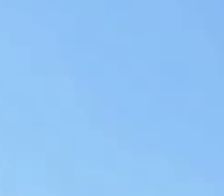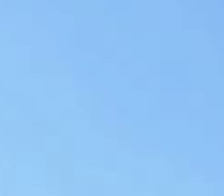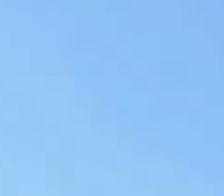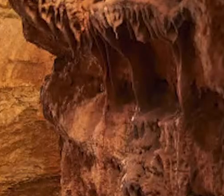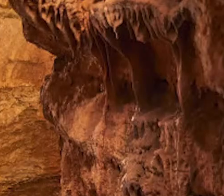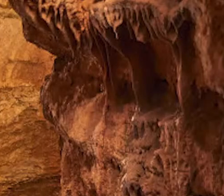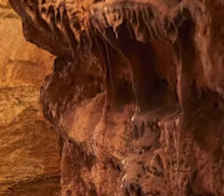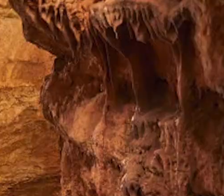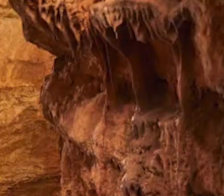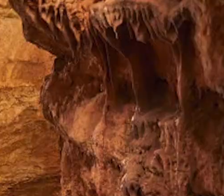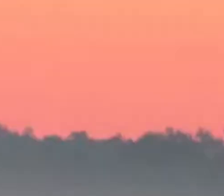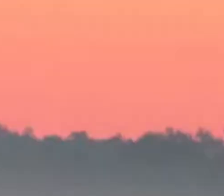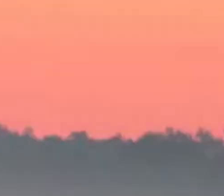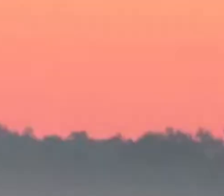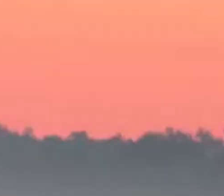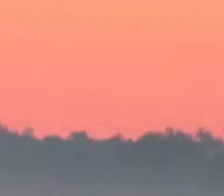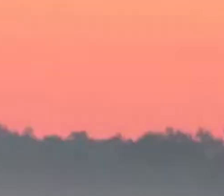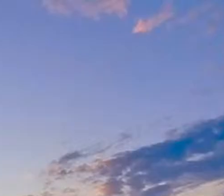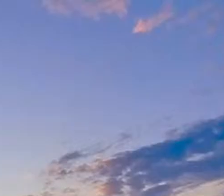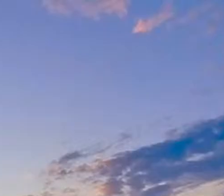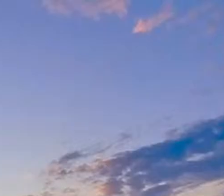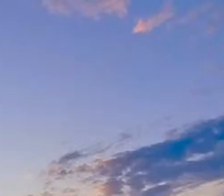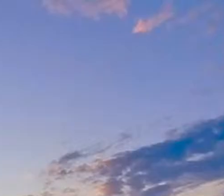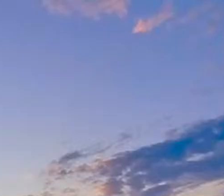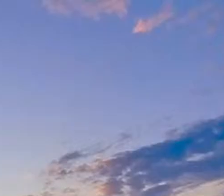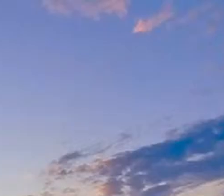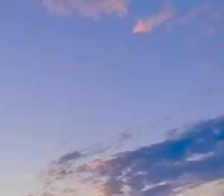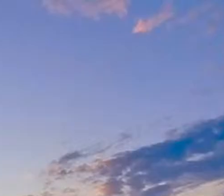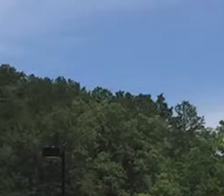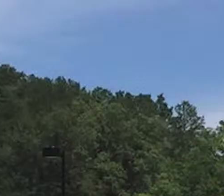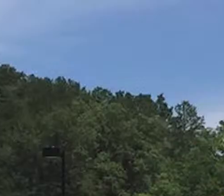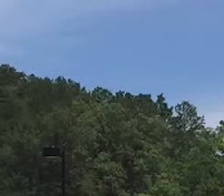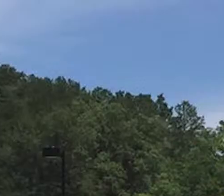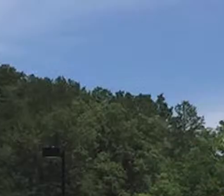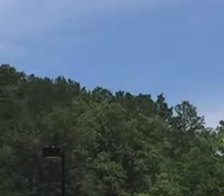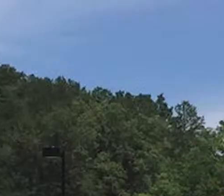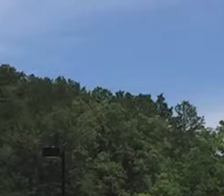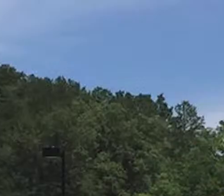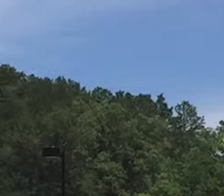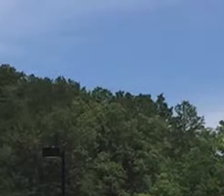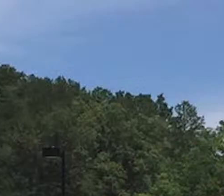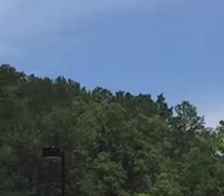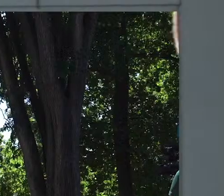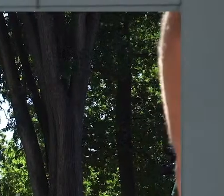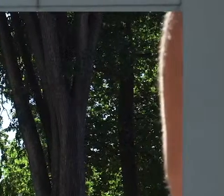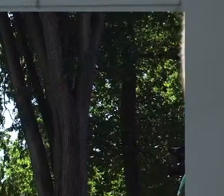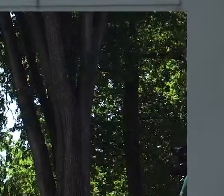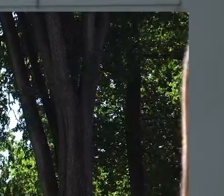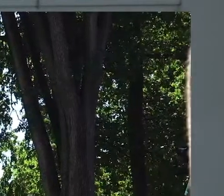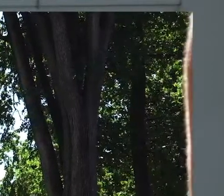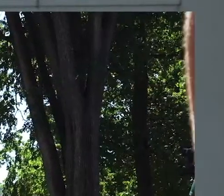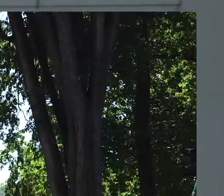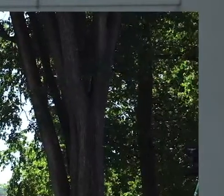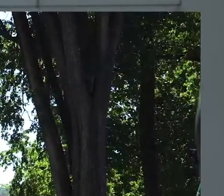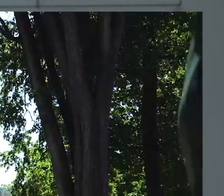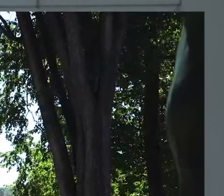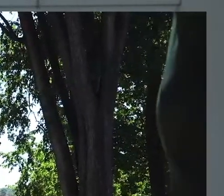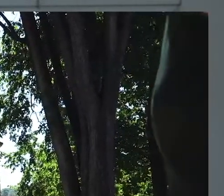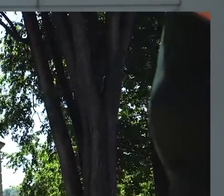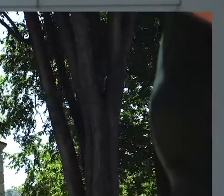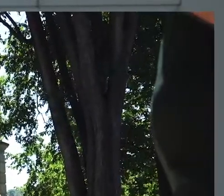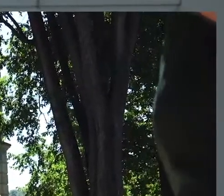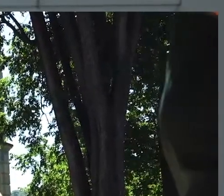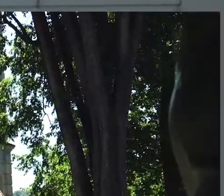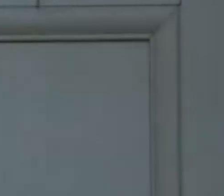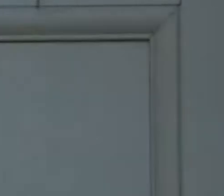fishing, boating, caving, watching wildlife, or relaxing by the marina or at the pool. Our state parks are treasures and are